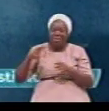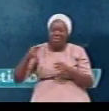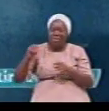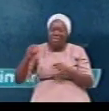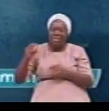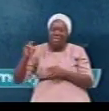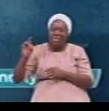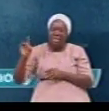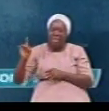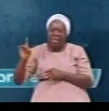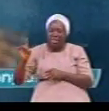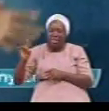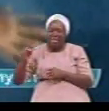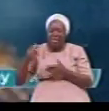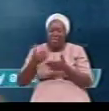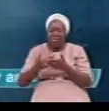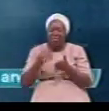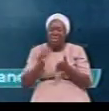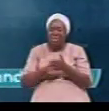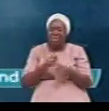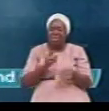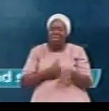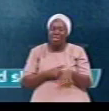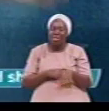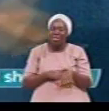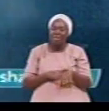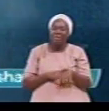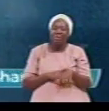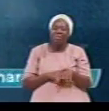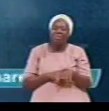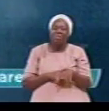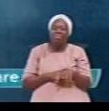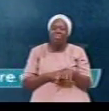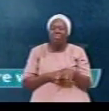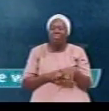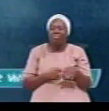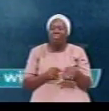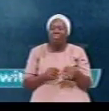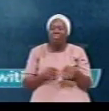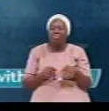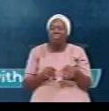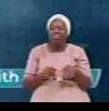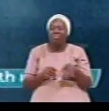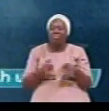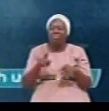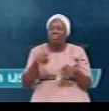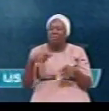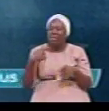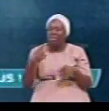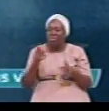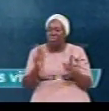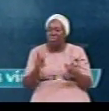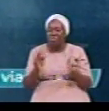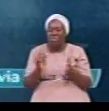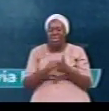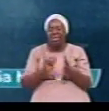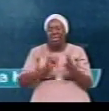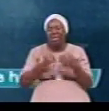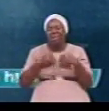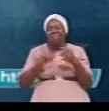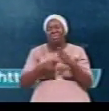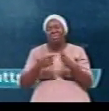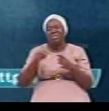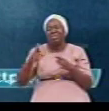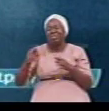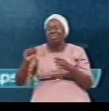married. But before that, even my matron and the ones who were helping me, I told them that I have this rash and it has